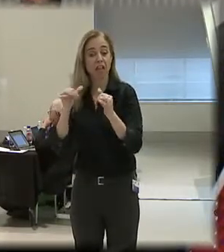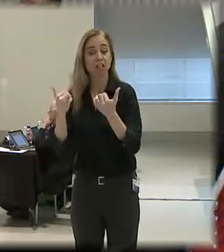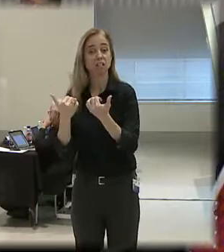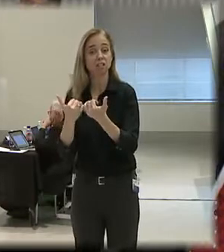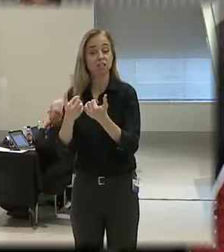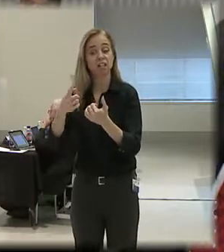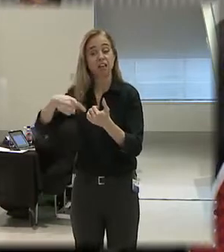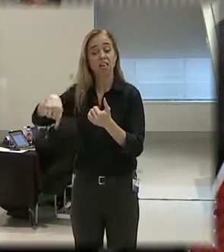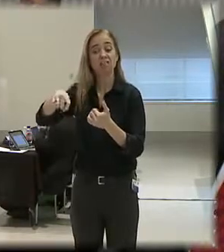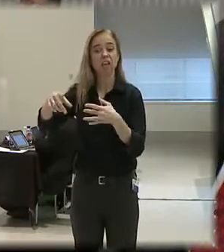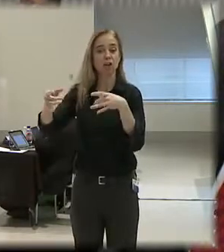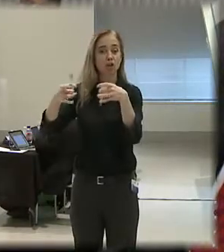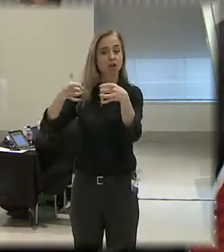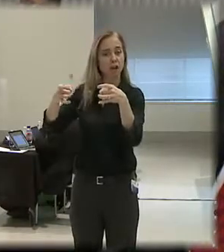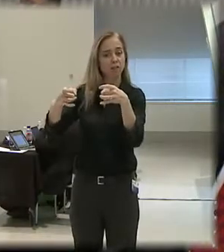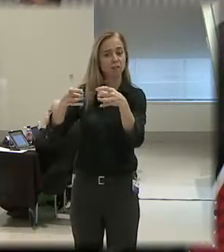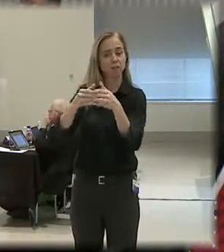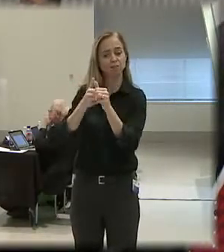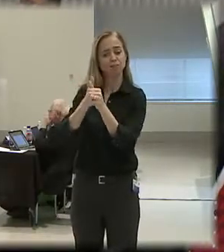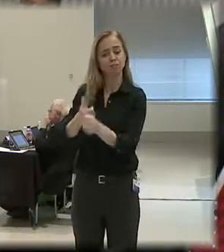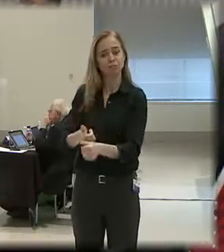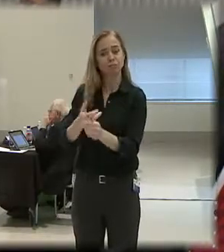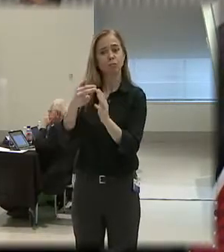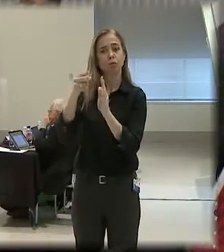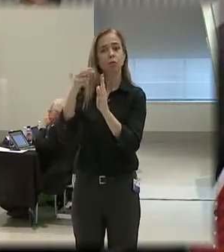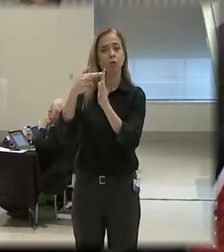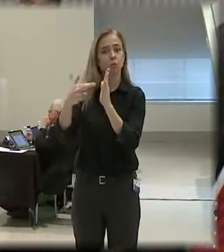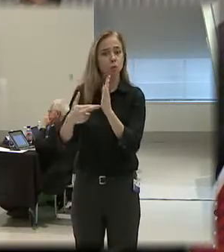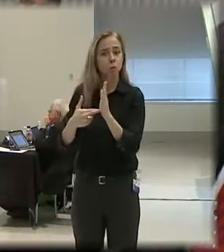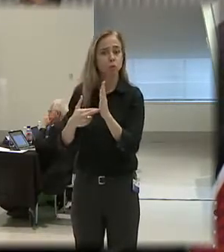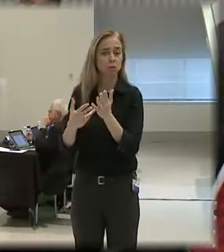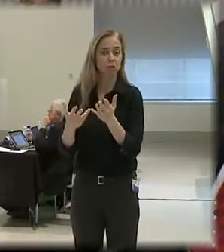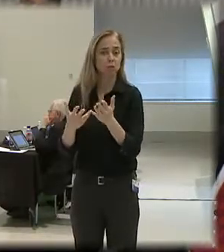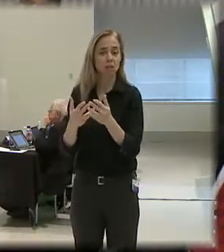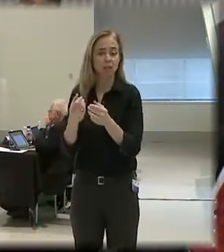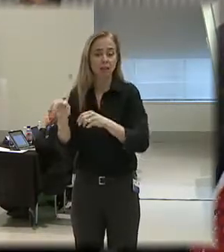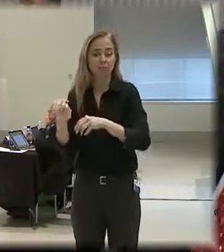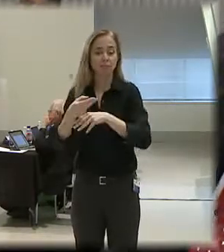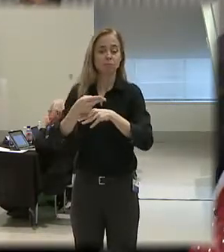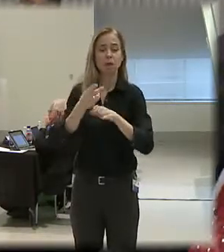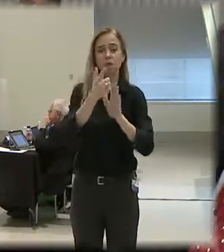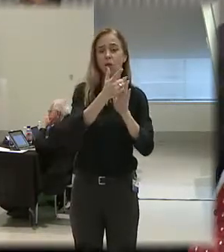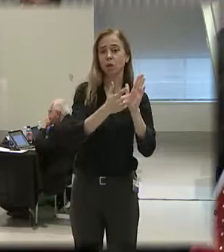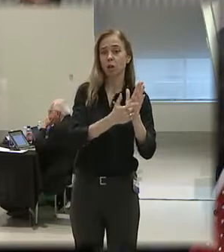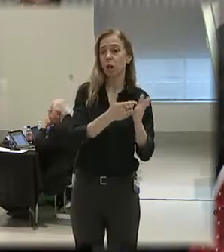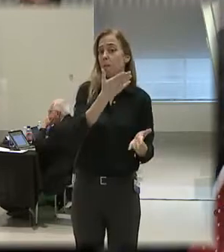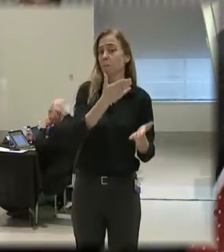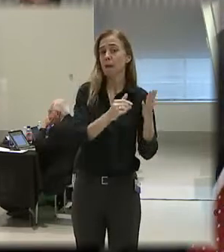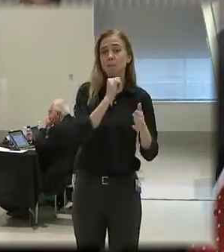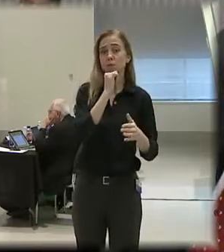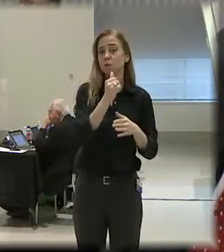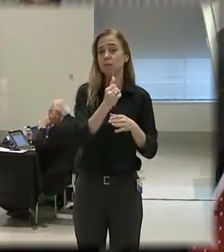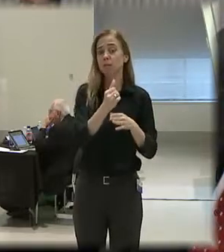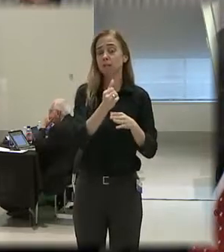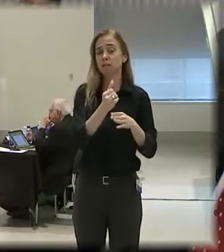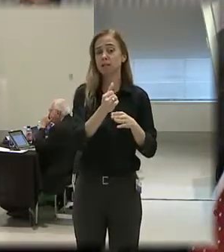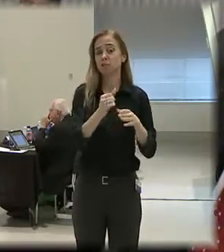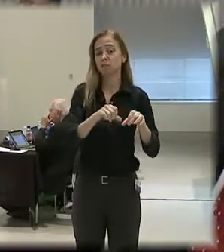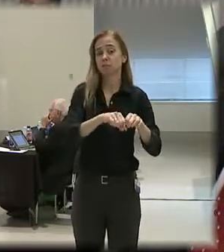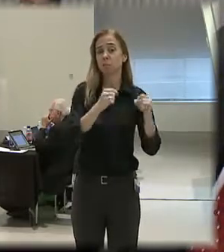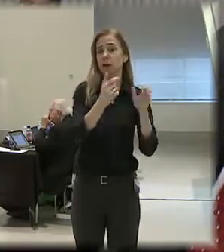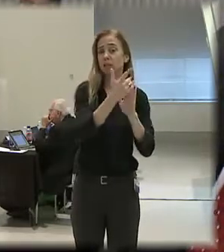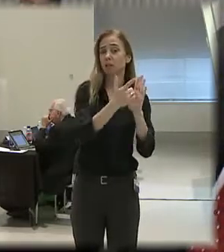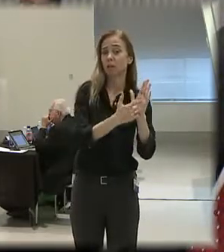and regulations that supersede the law. In other words, you may not have violated the law, but your code of conduct